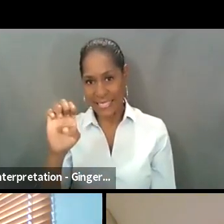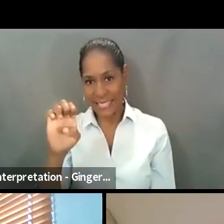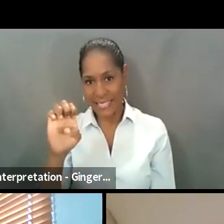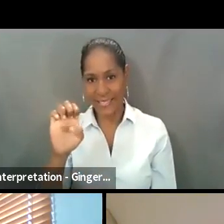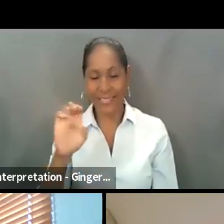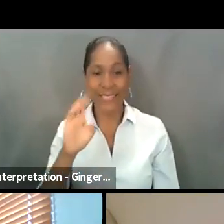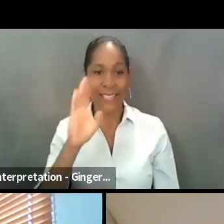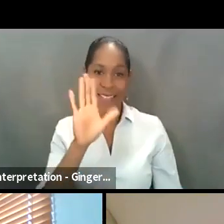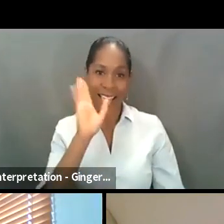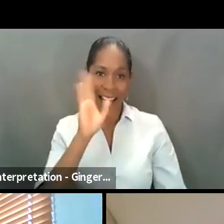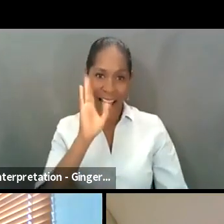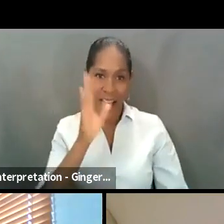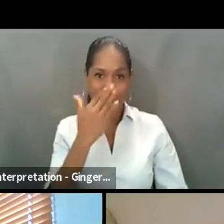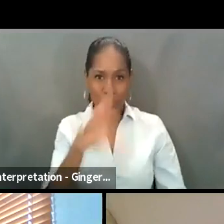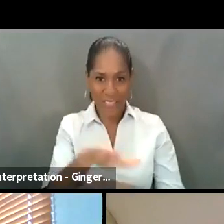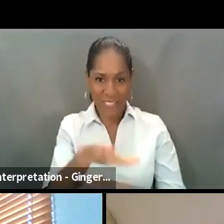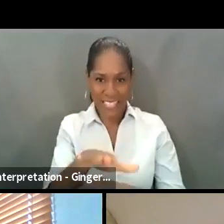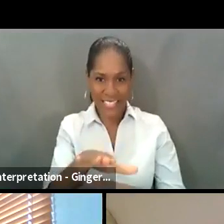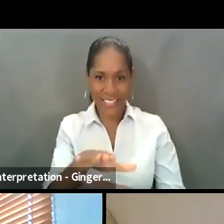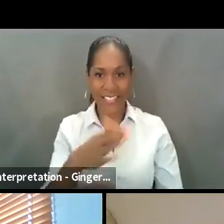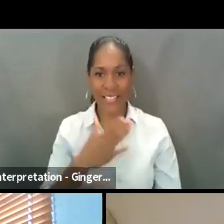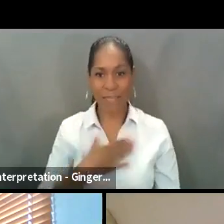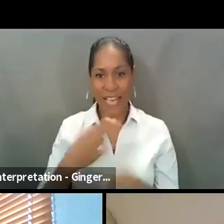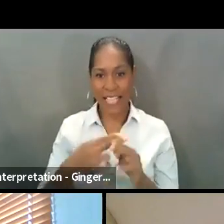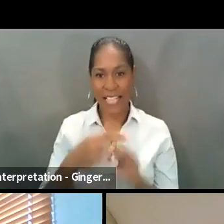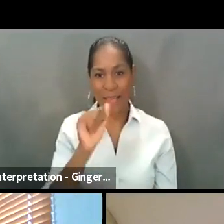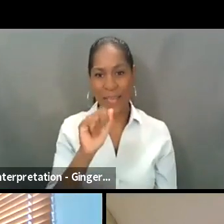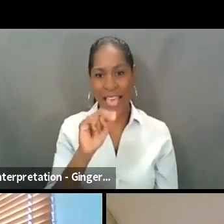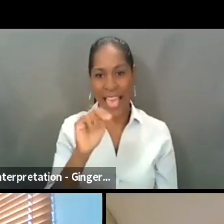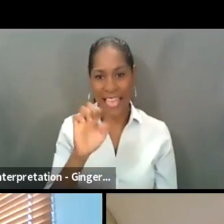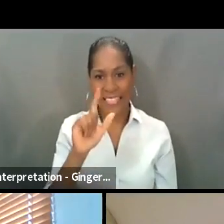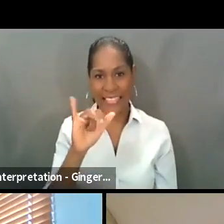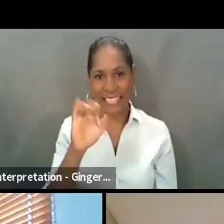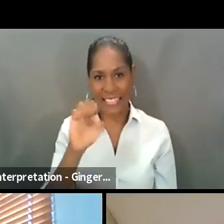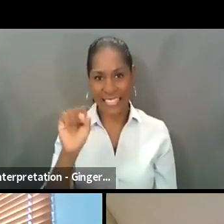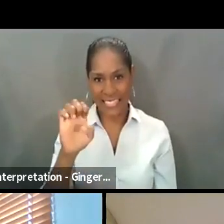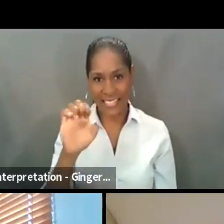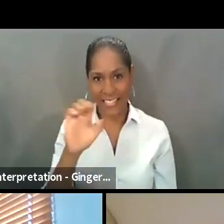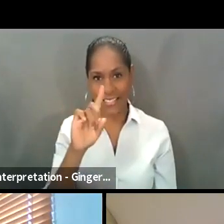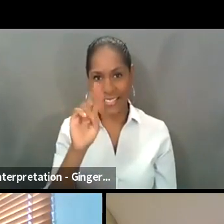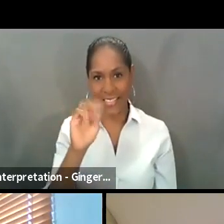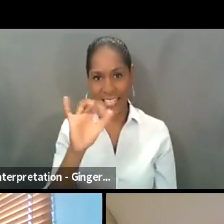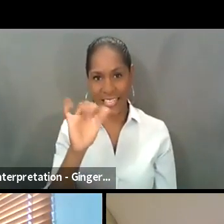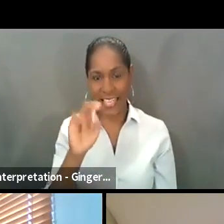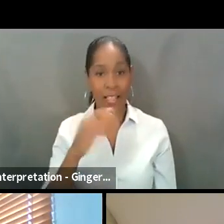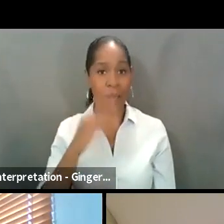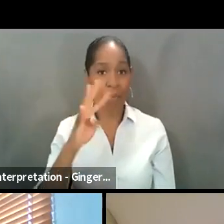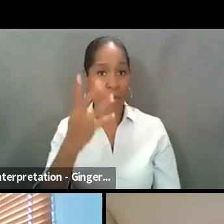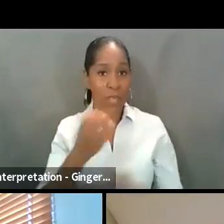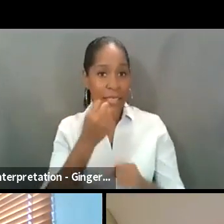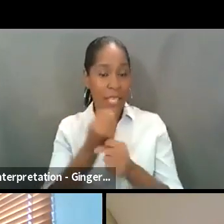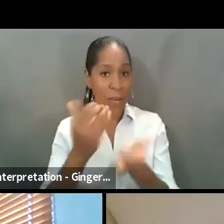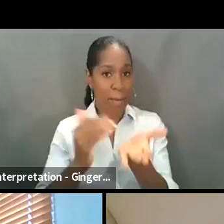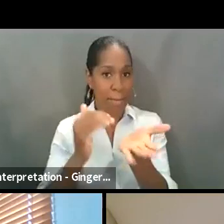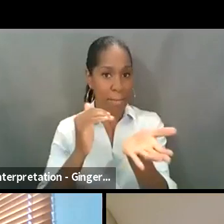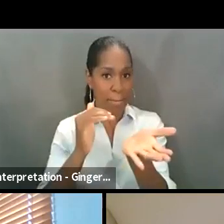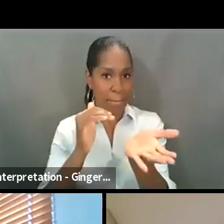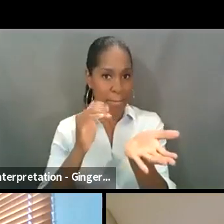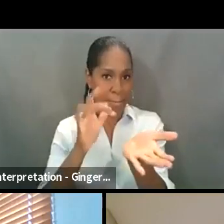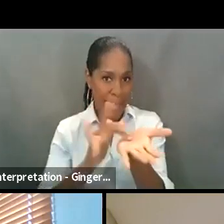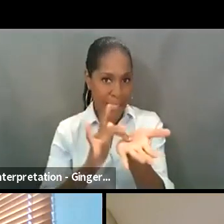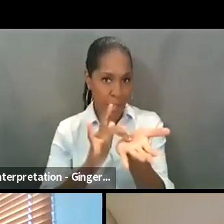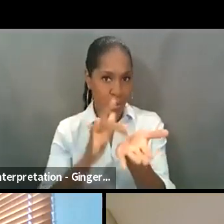Hi, good evening, everyone. My name is Annelise Duncan. I am a fourth-year medical student, so I am